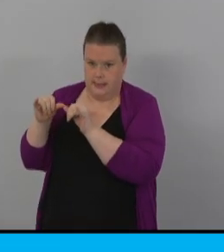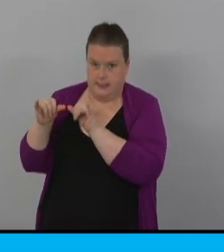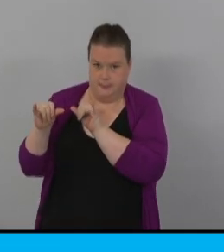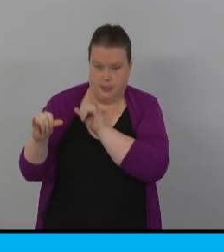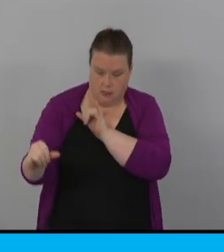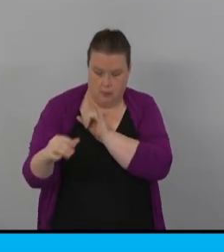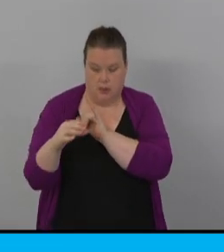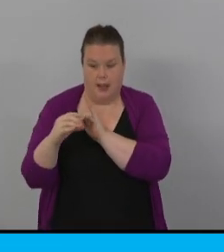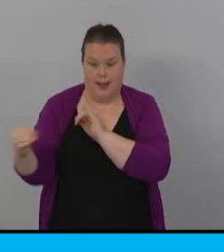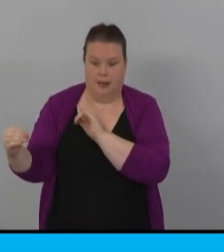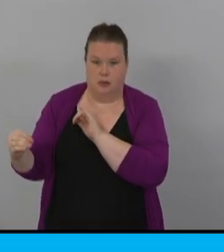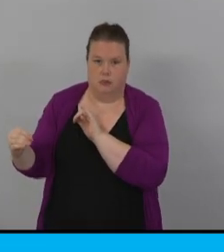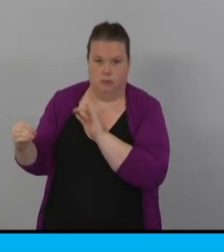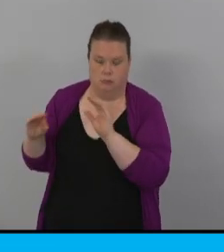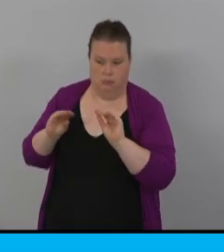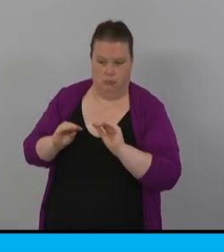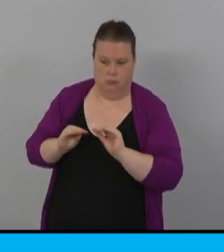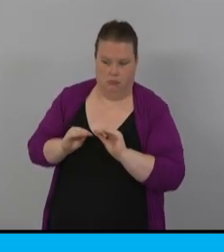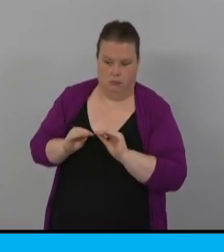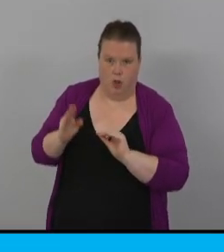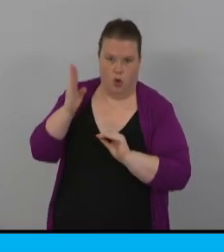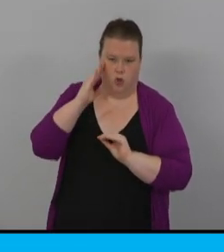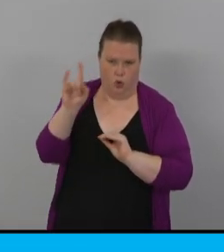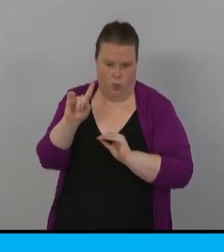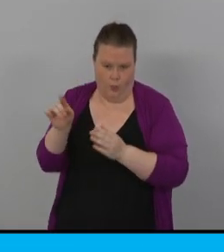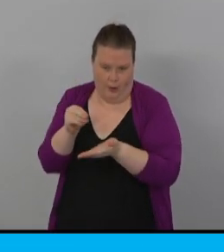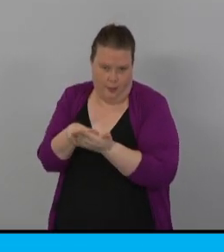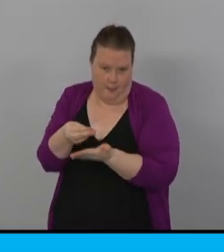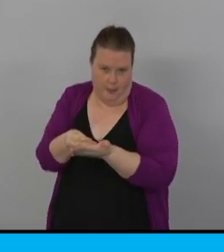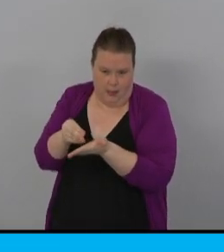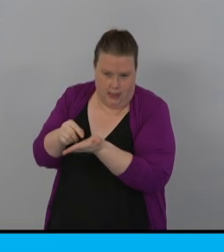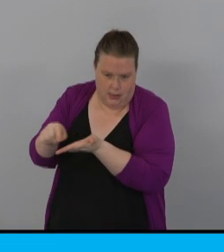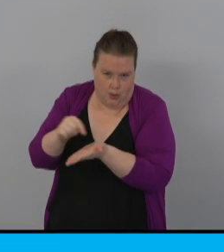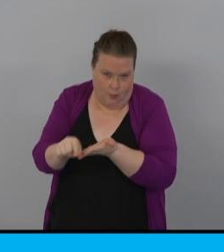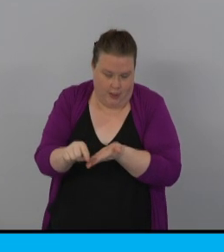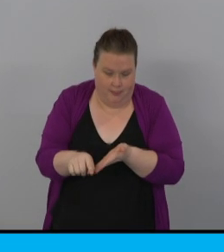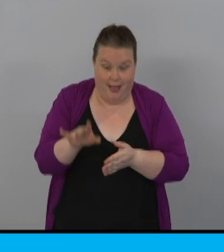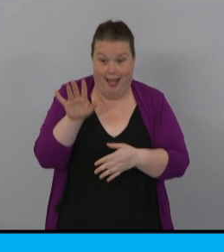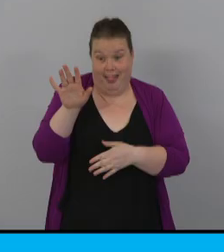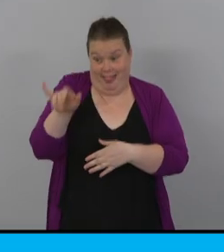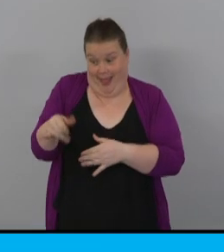financial stability is higher